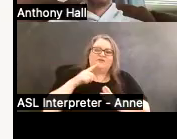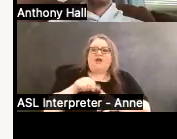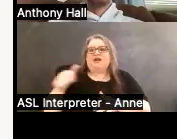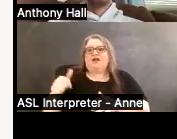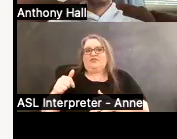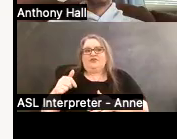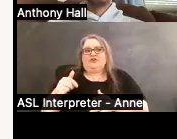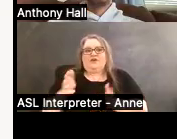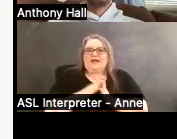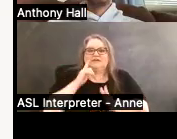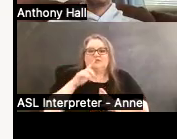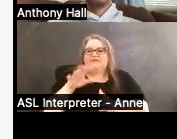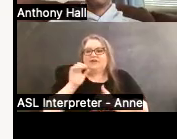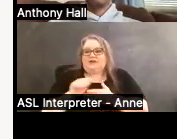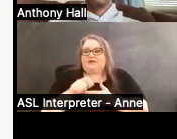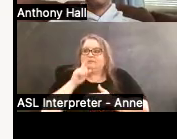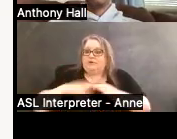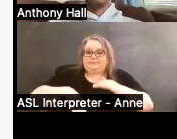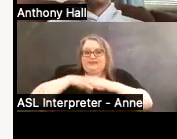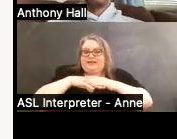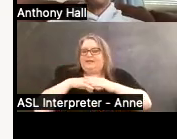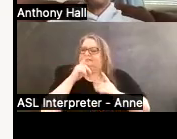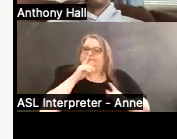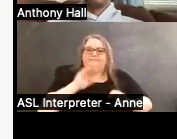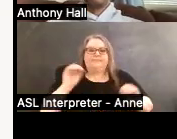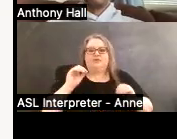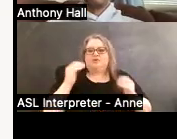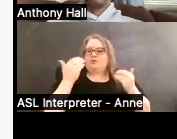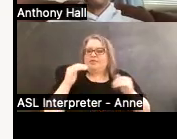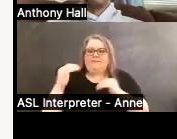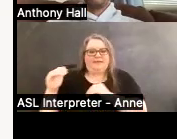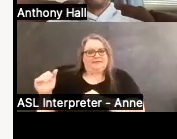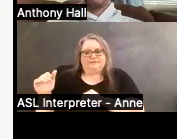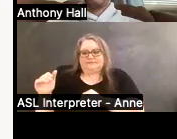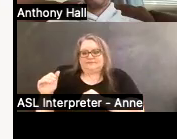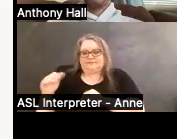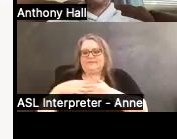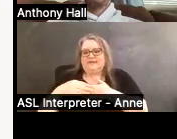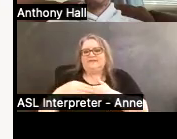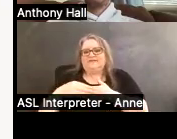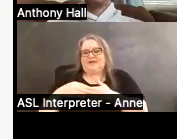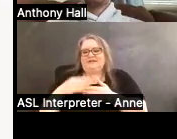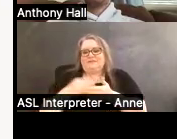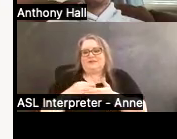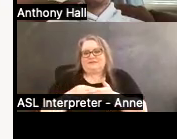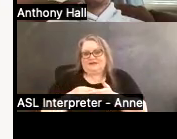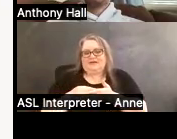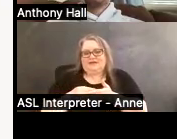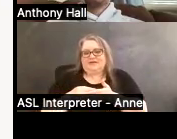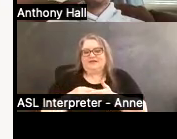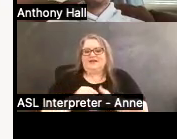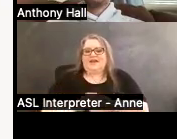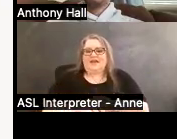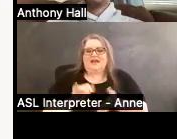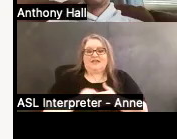500. So you are at your limit. There is no limits in flex funding. And that is where we